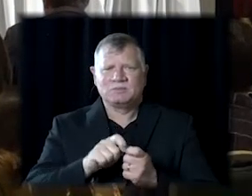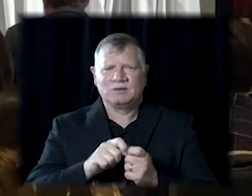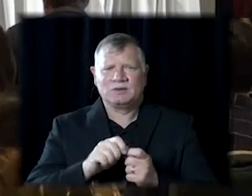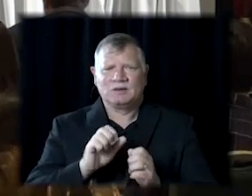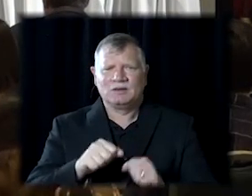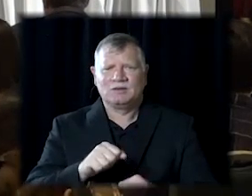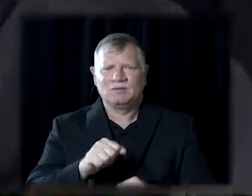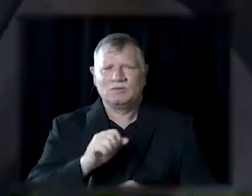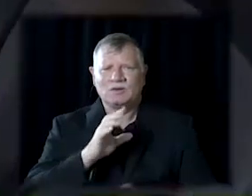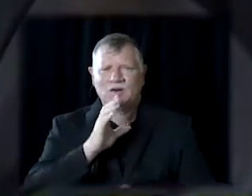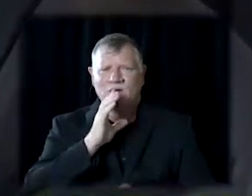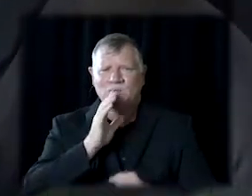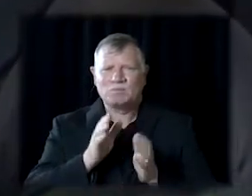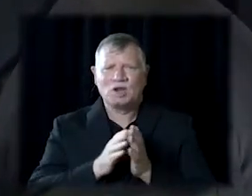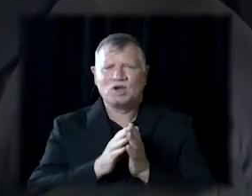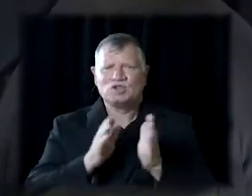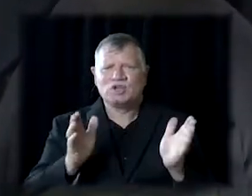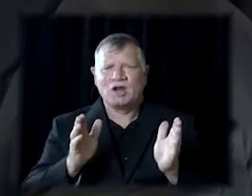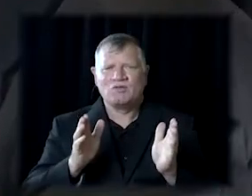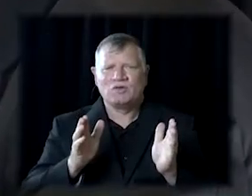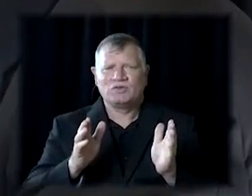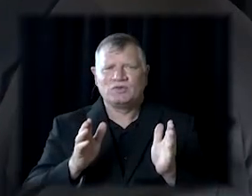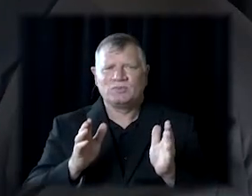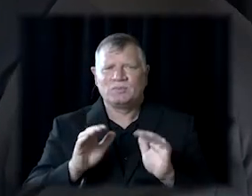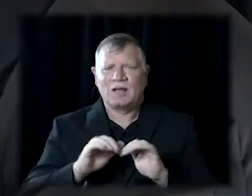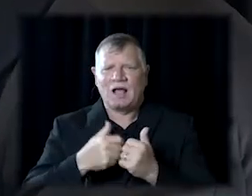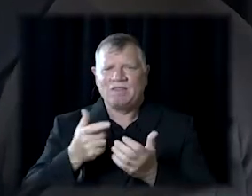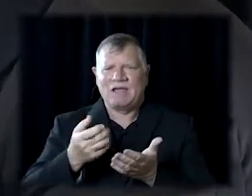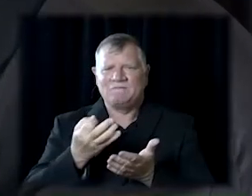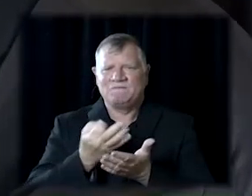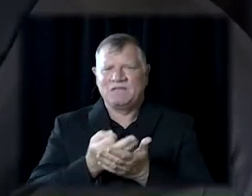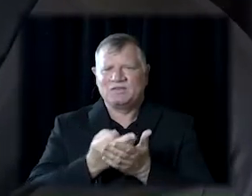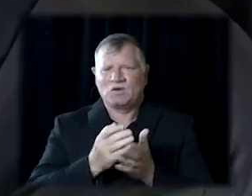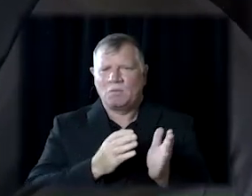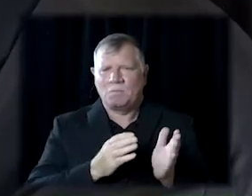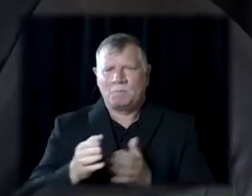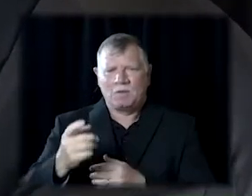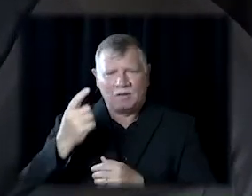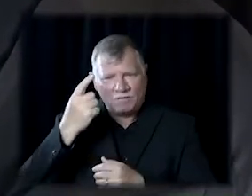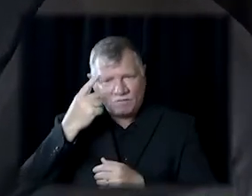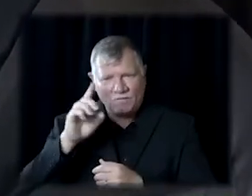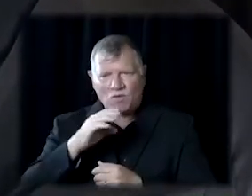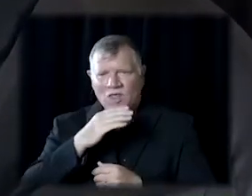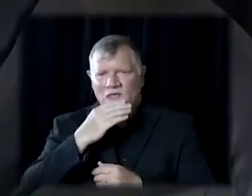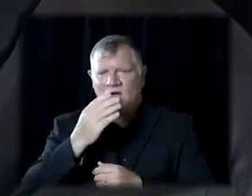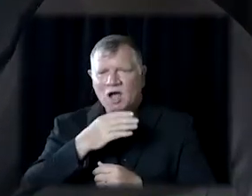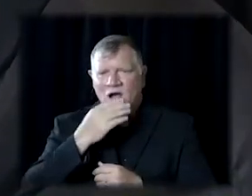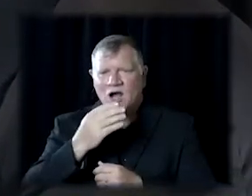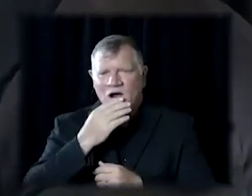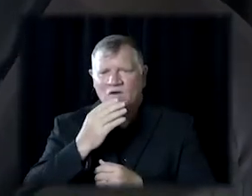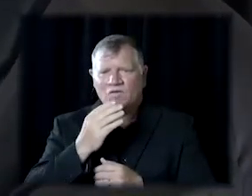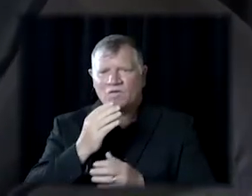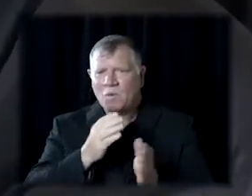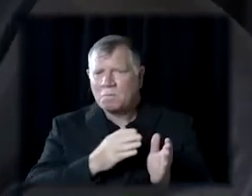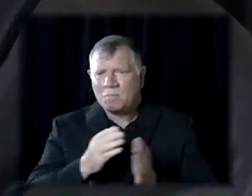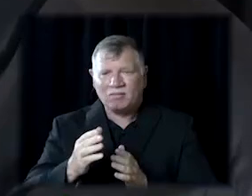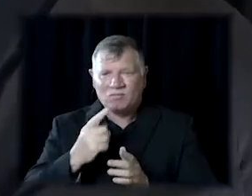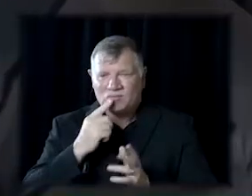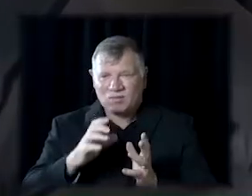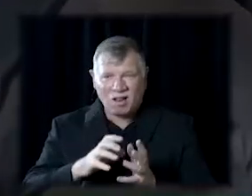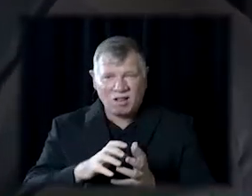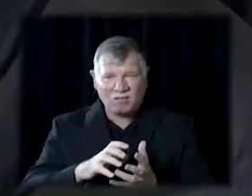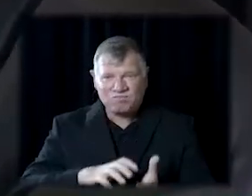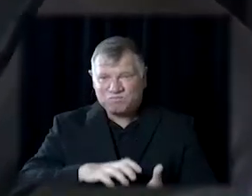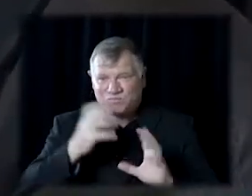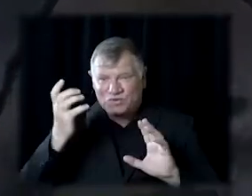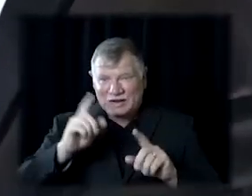speak in general terms about how this fiscal plan compares to the October fiscal plan? Is it radically different,